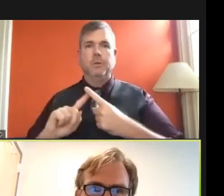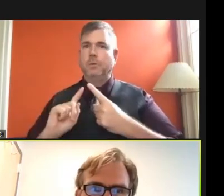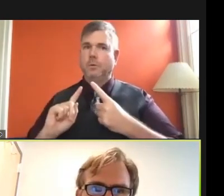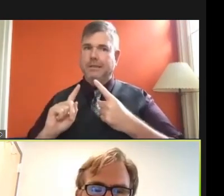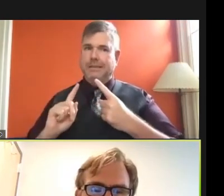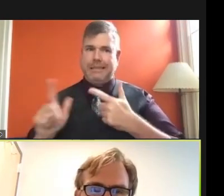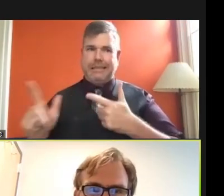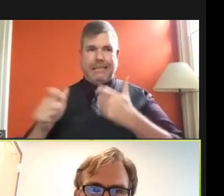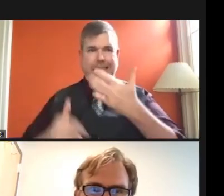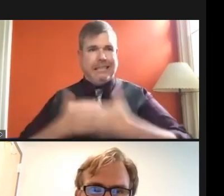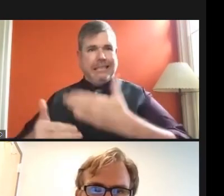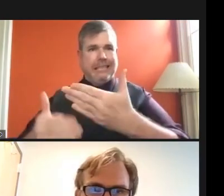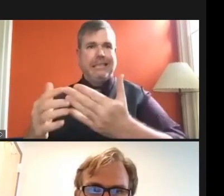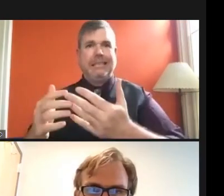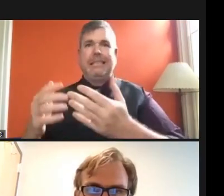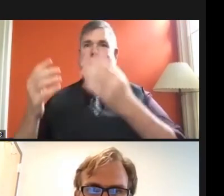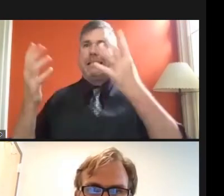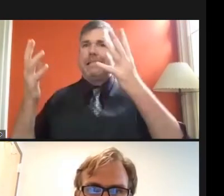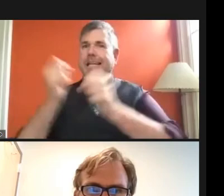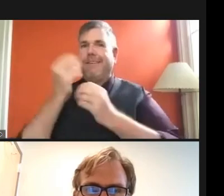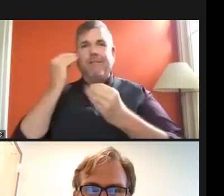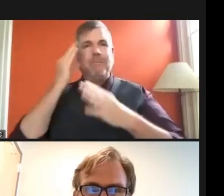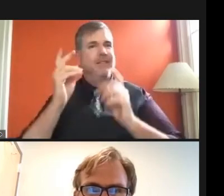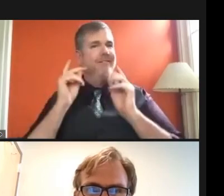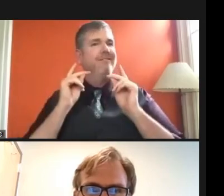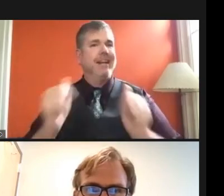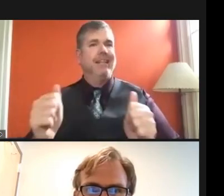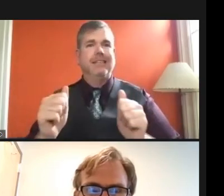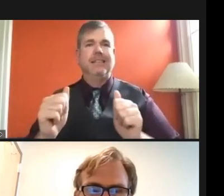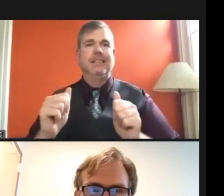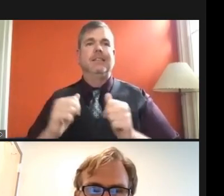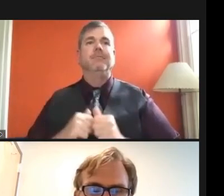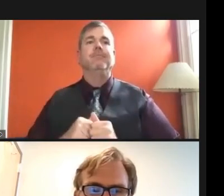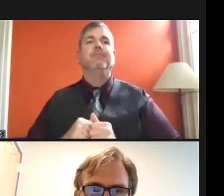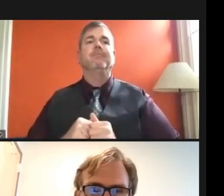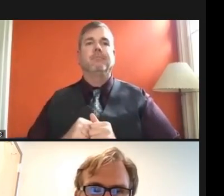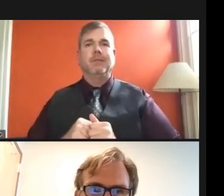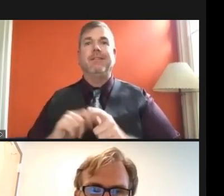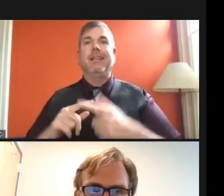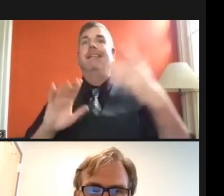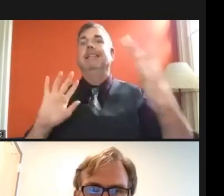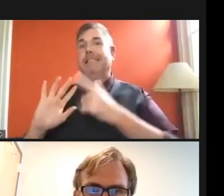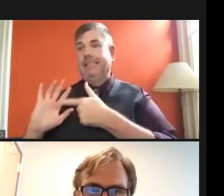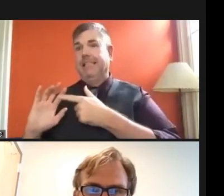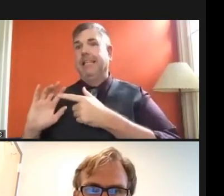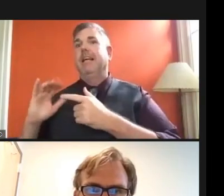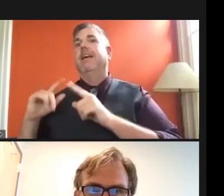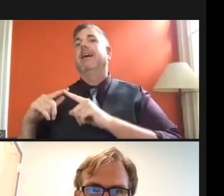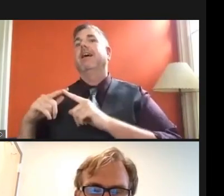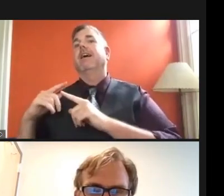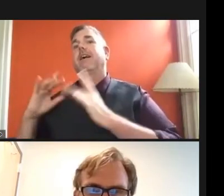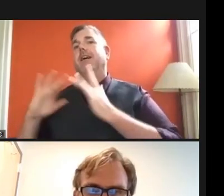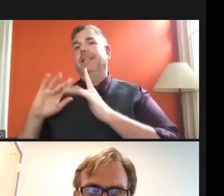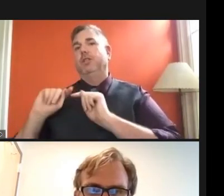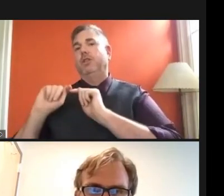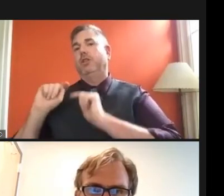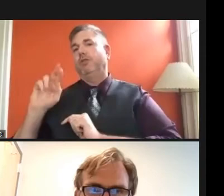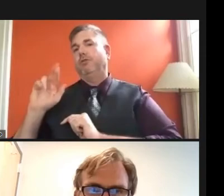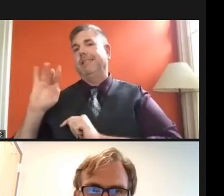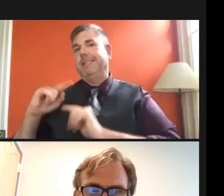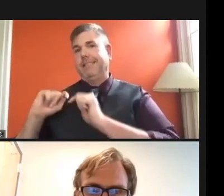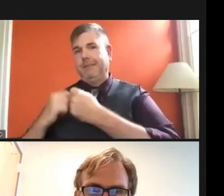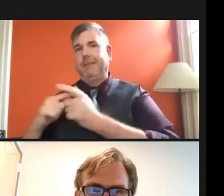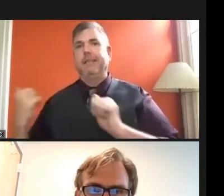Great, that's good to hear. So let's shift more to our our younger residents,